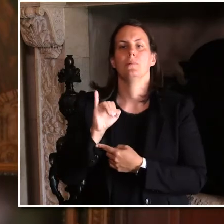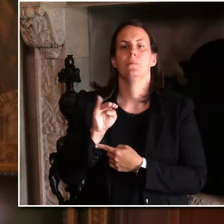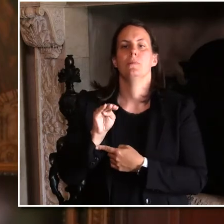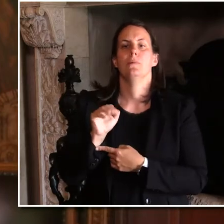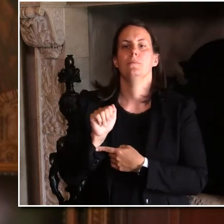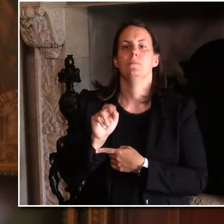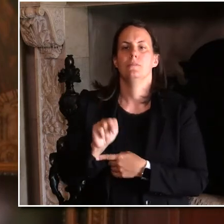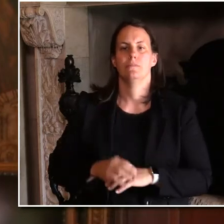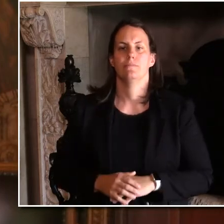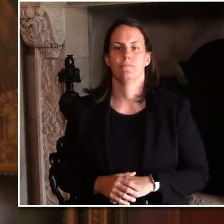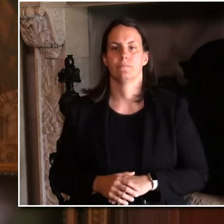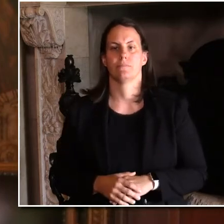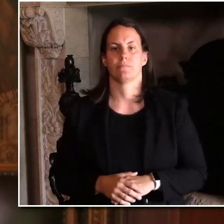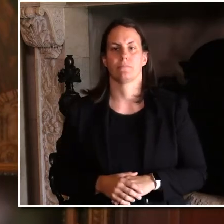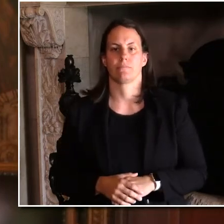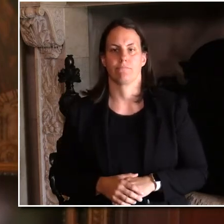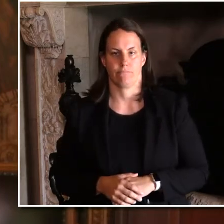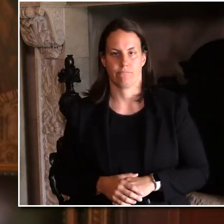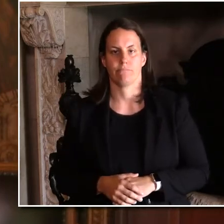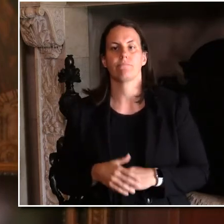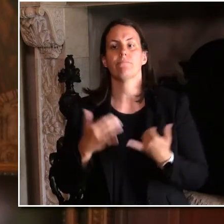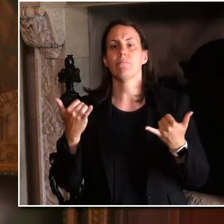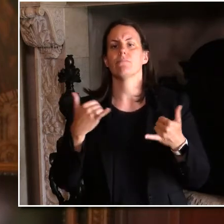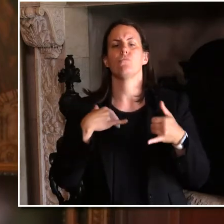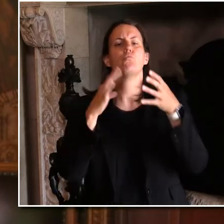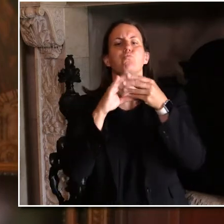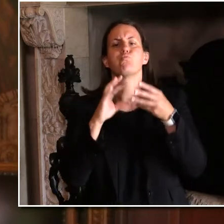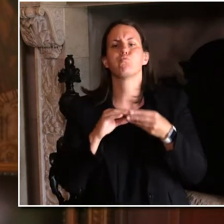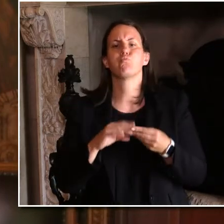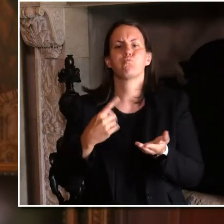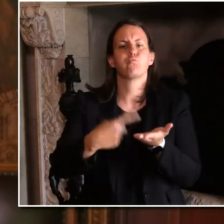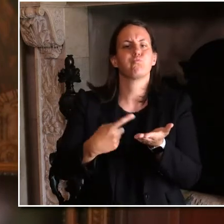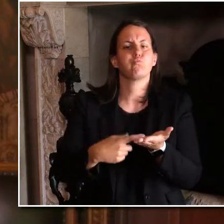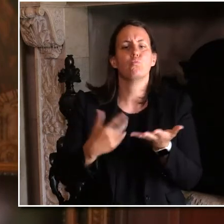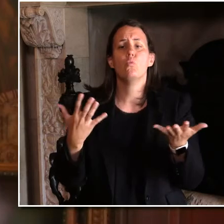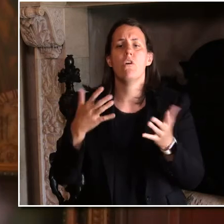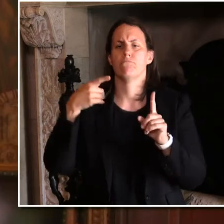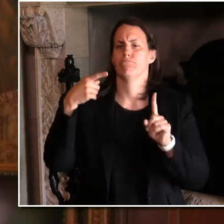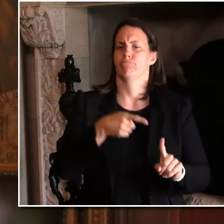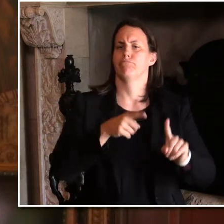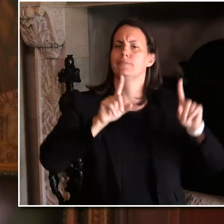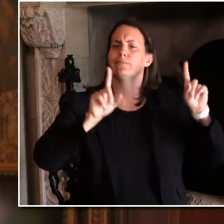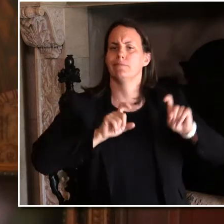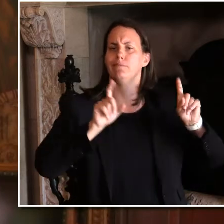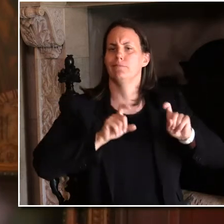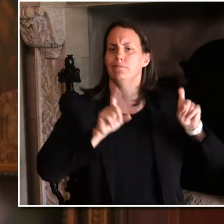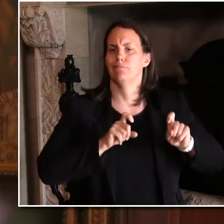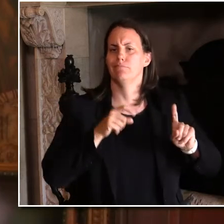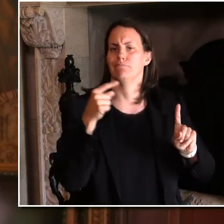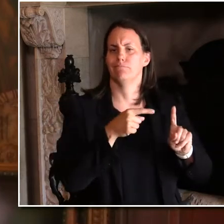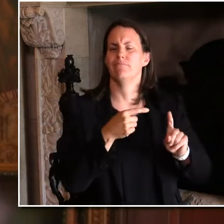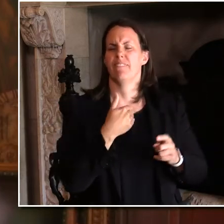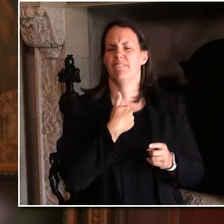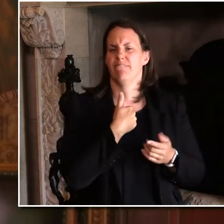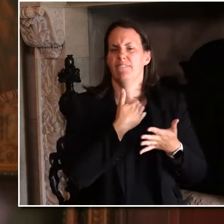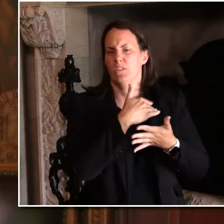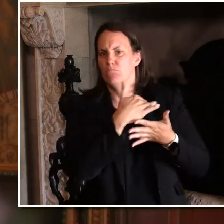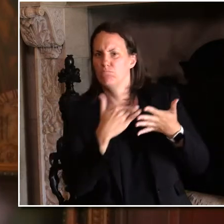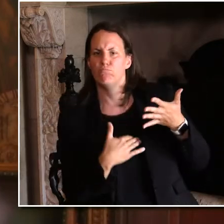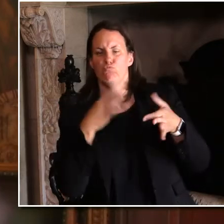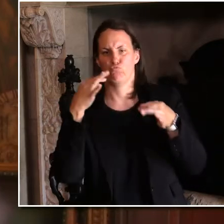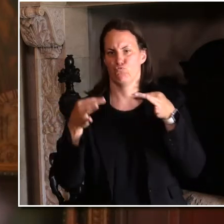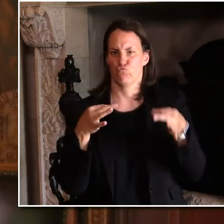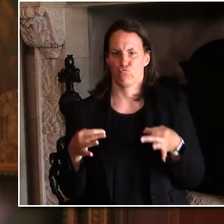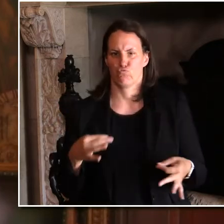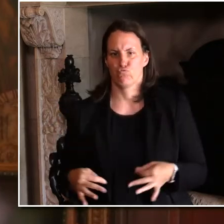updates about our new and ongoing strategies for testing related to the COVID-19 epidemic in Wisconsin. We've talked a